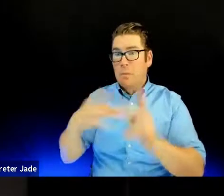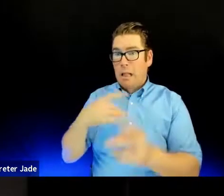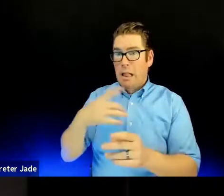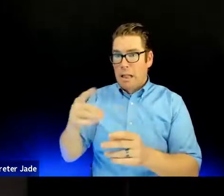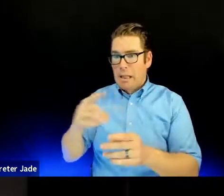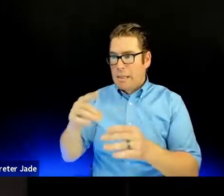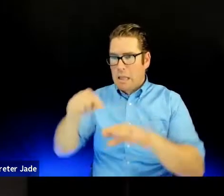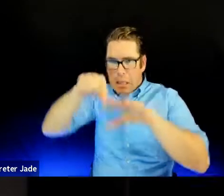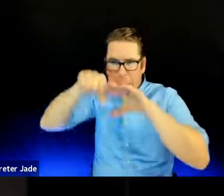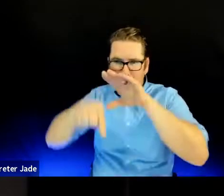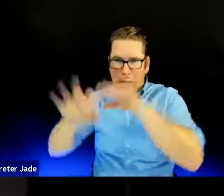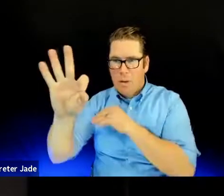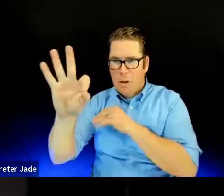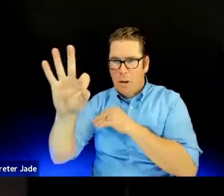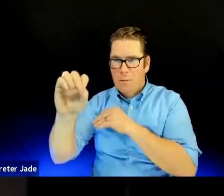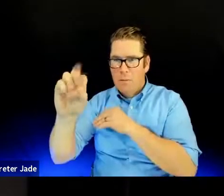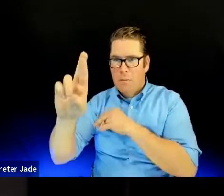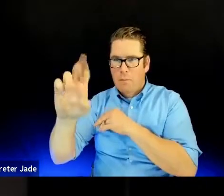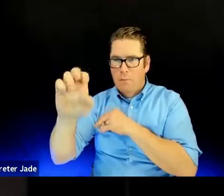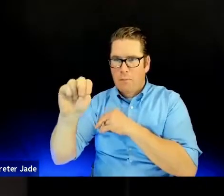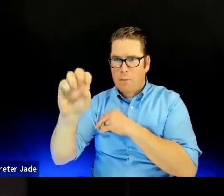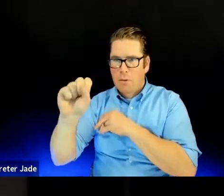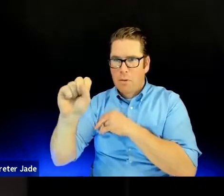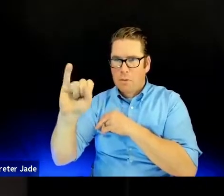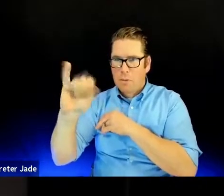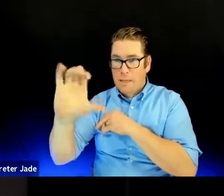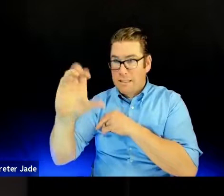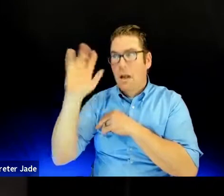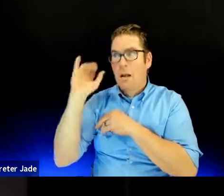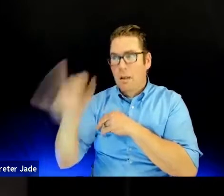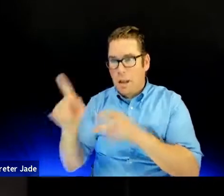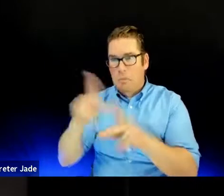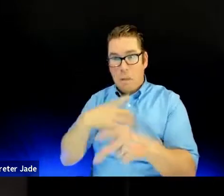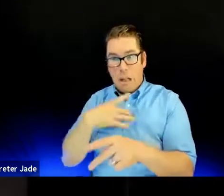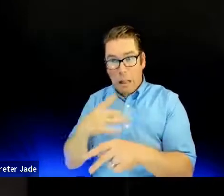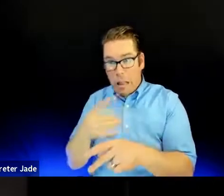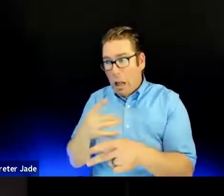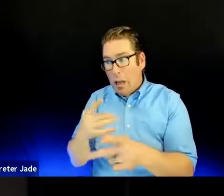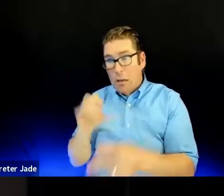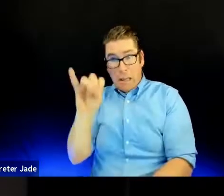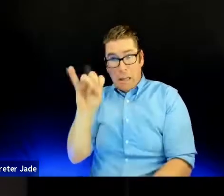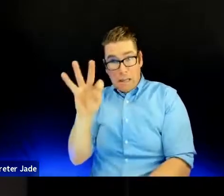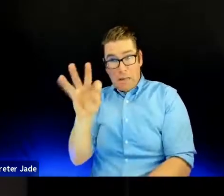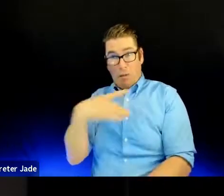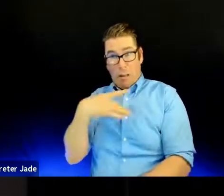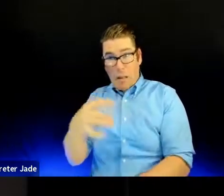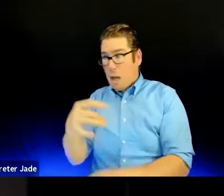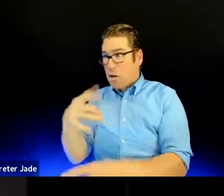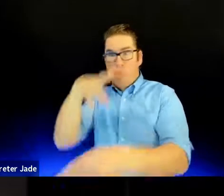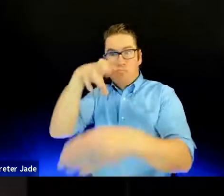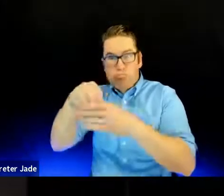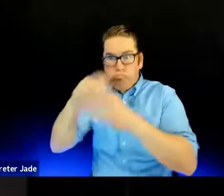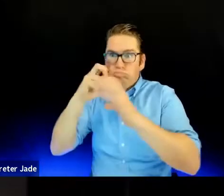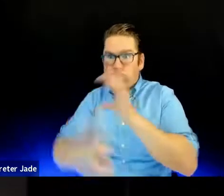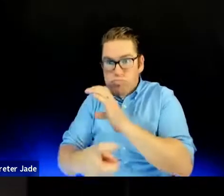start learning about it. You know, that's one thing I did while working it through at the Sheriff's Department. I continued going to school because I just